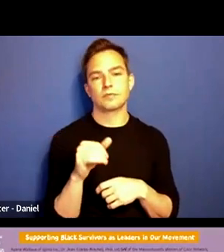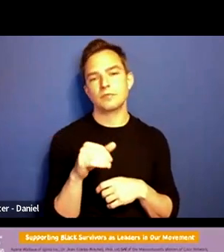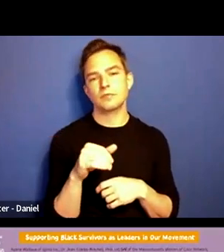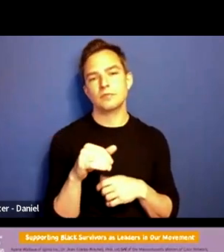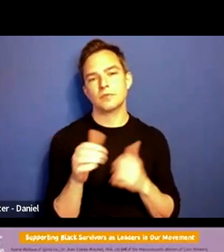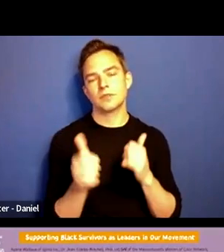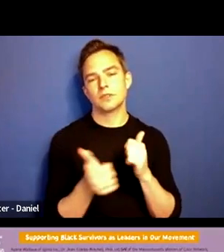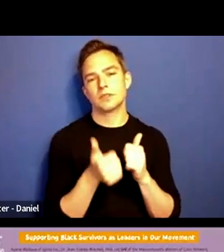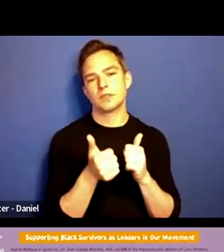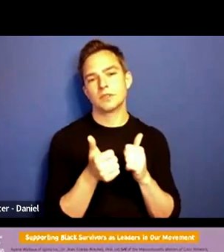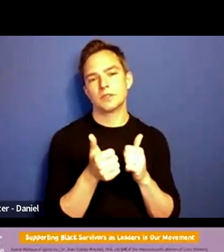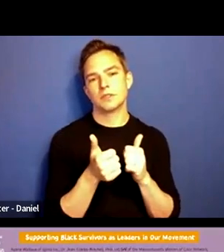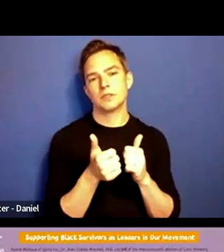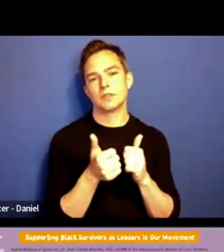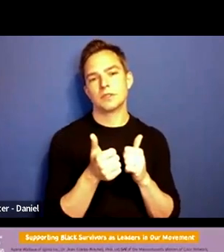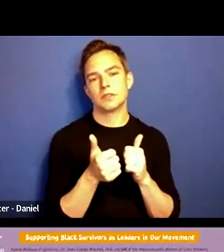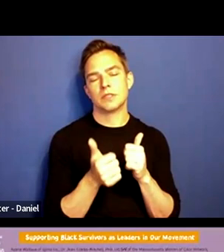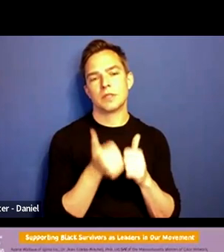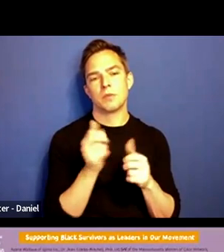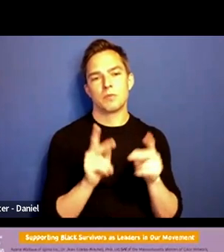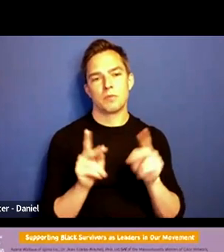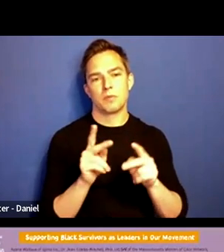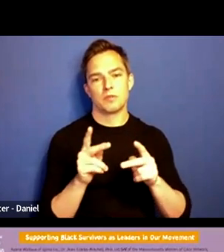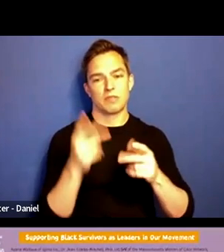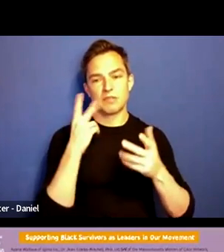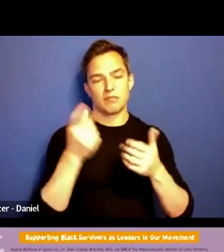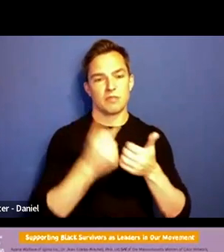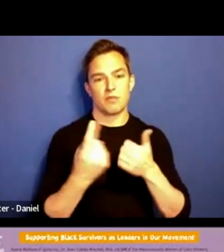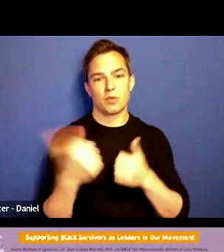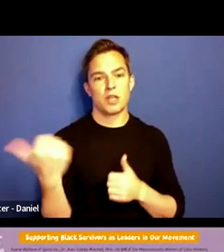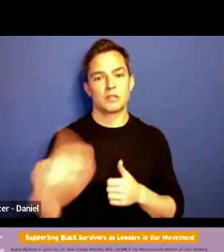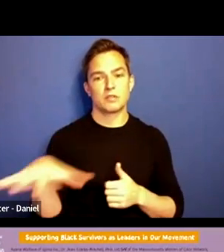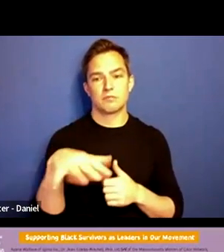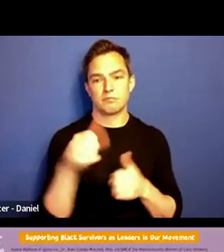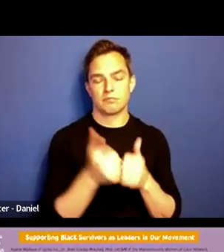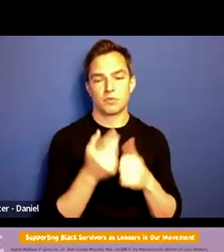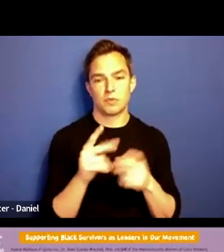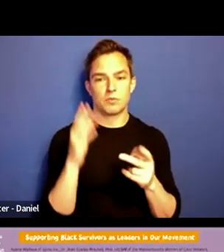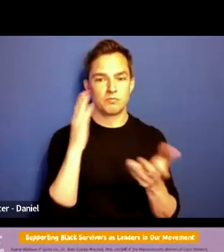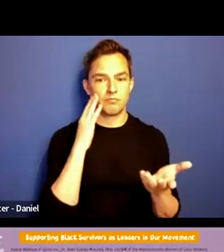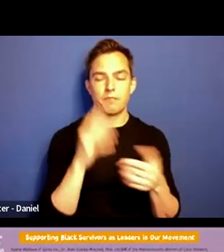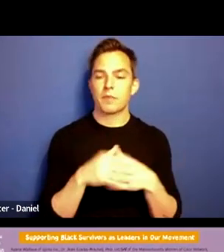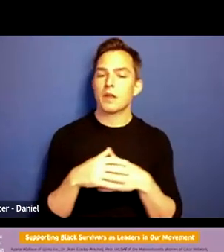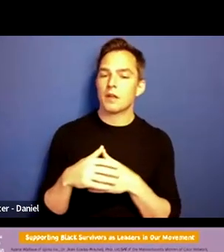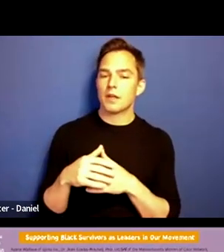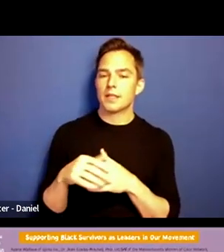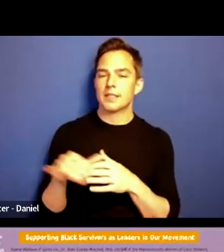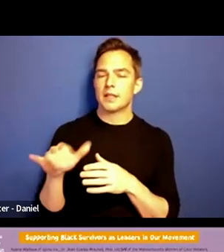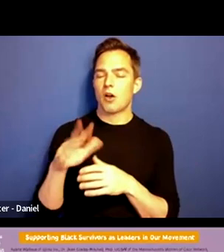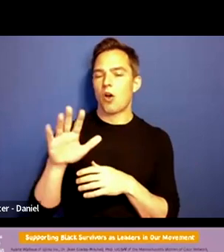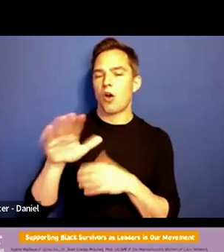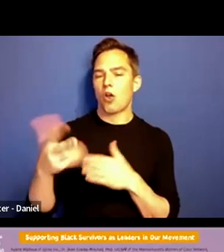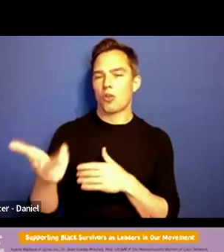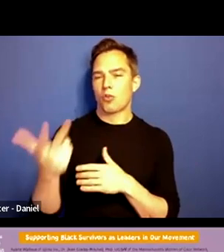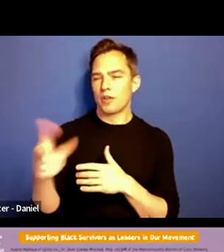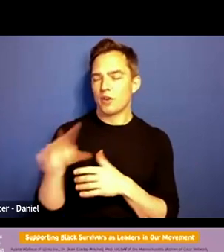with everyone else said, kind of hit it on the nose. Yeah, and just quickly from when all three of you were speaking,